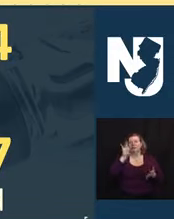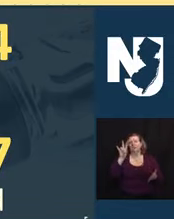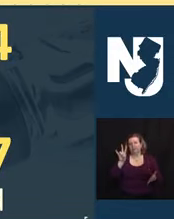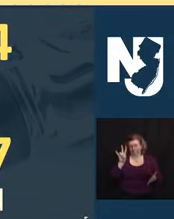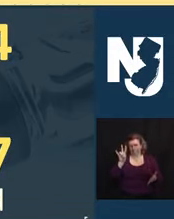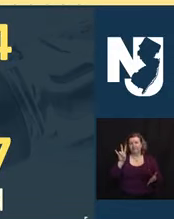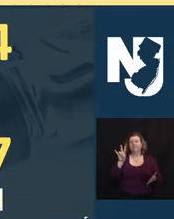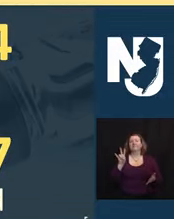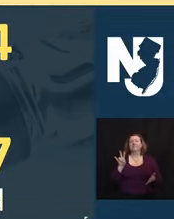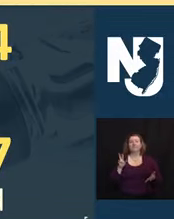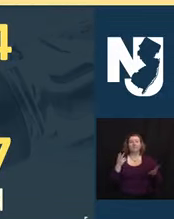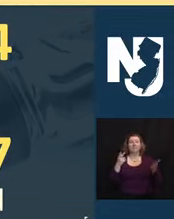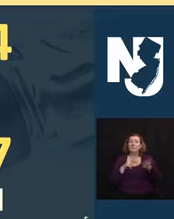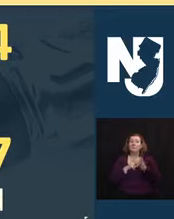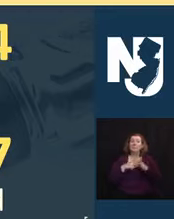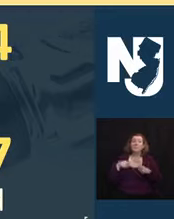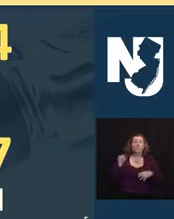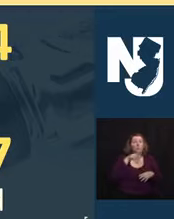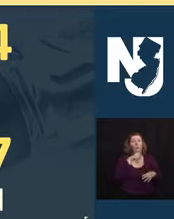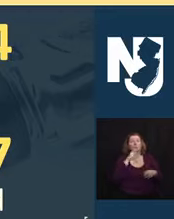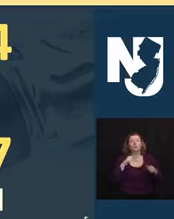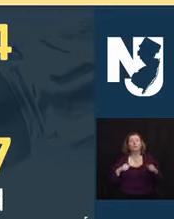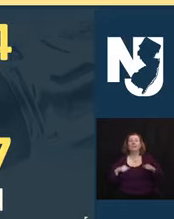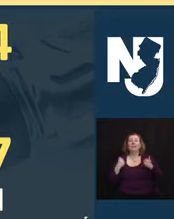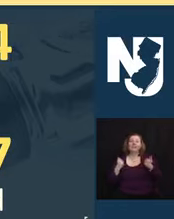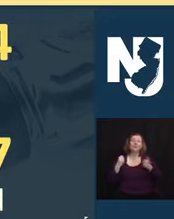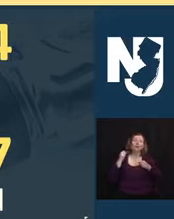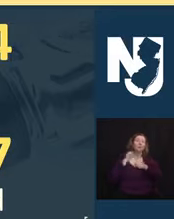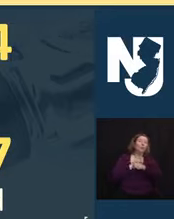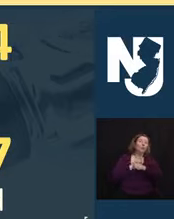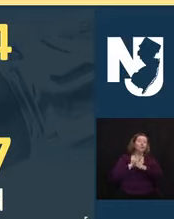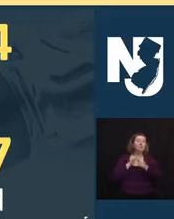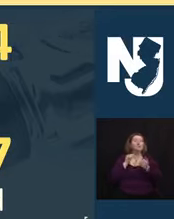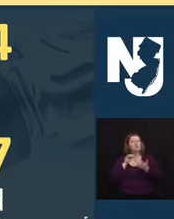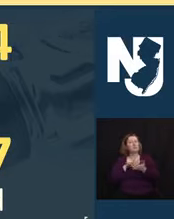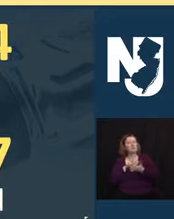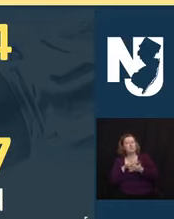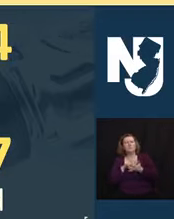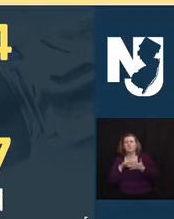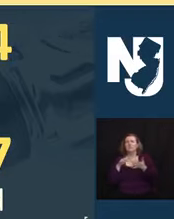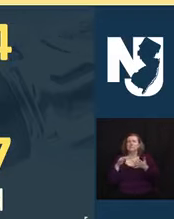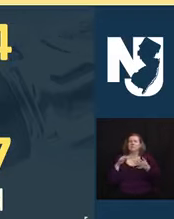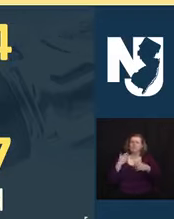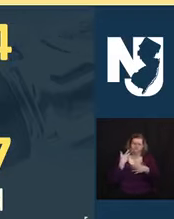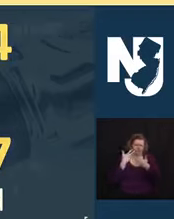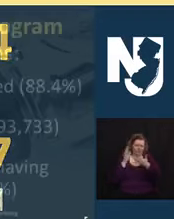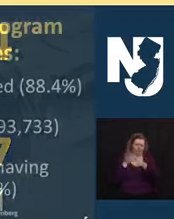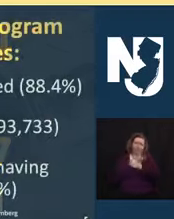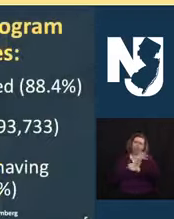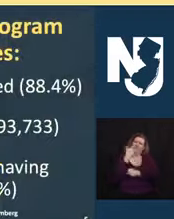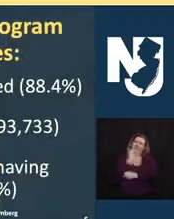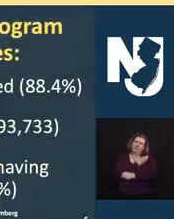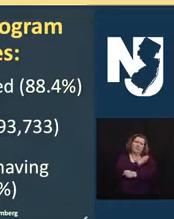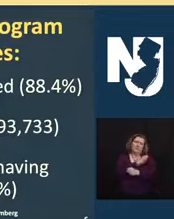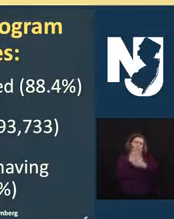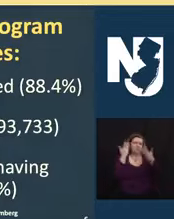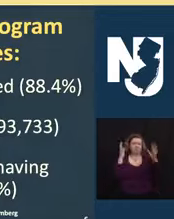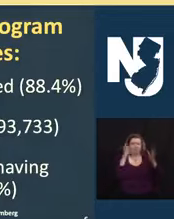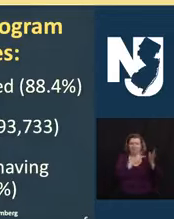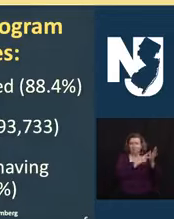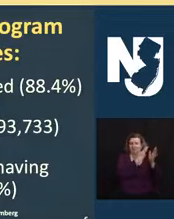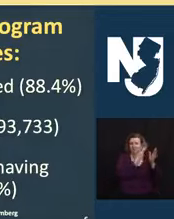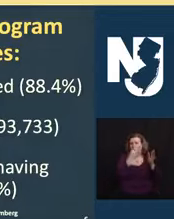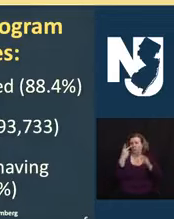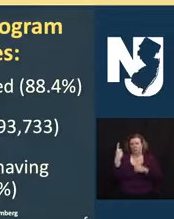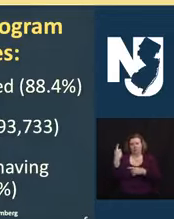570,907 individuals who live, work, or study in New Jersey who have now been fully vaccinated. Nationally, I'm going to put these rankings